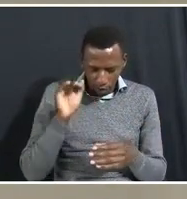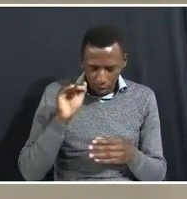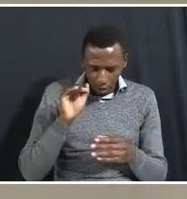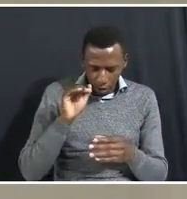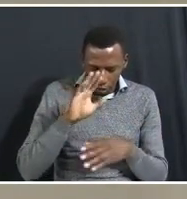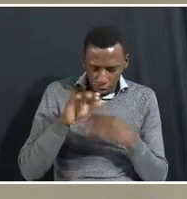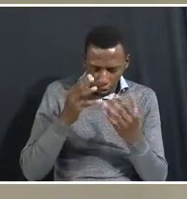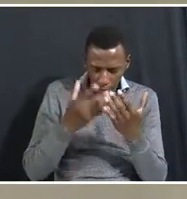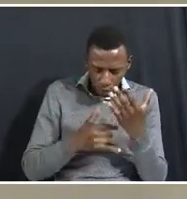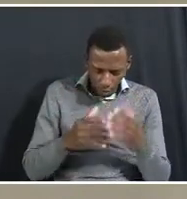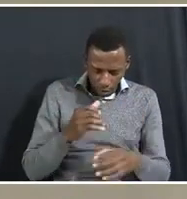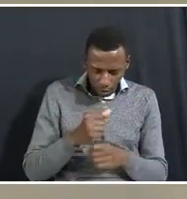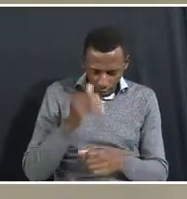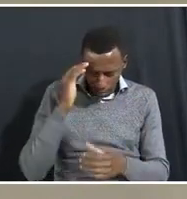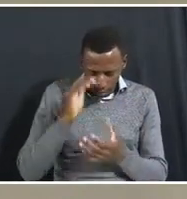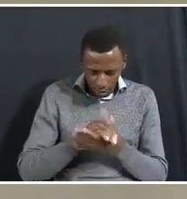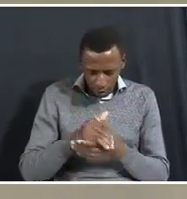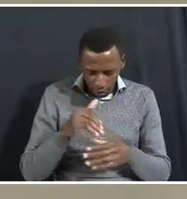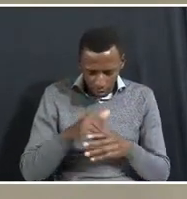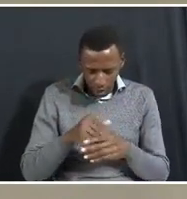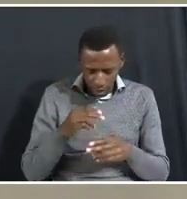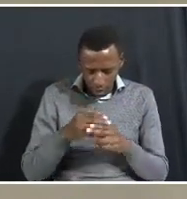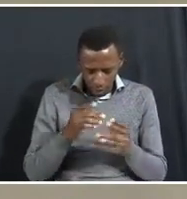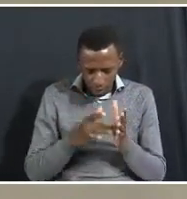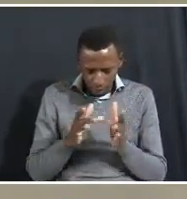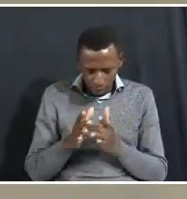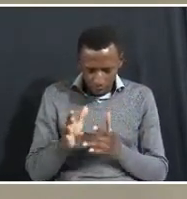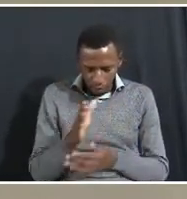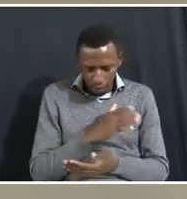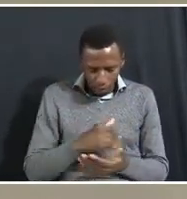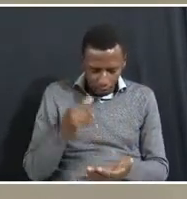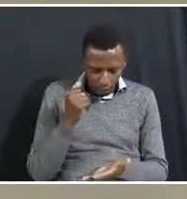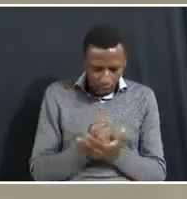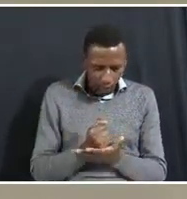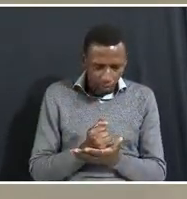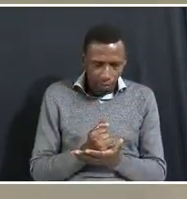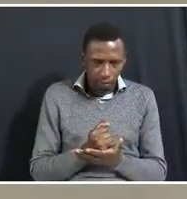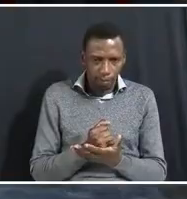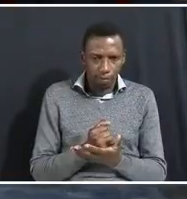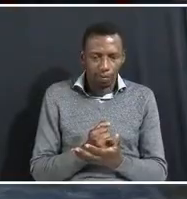ask all this, trusting and believing, in Jesus' name. Amen.